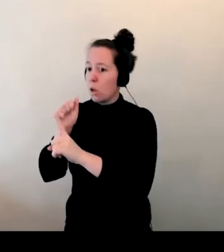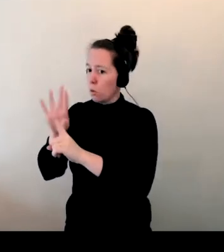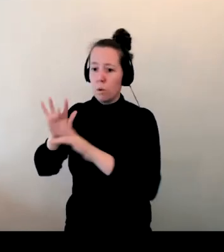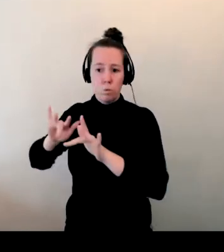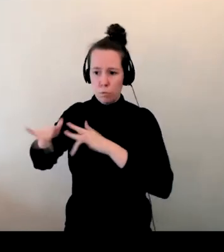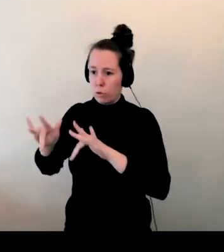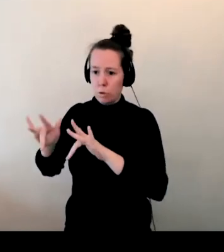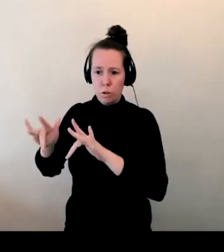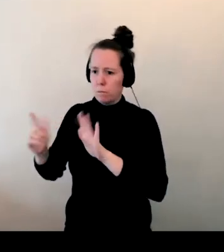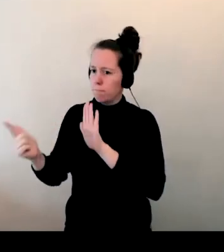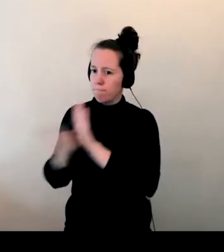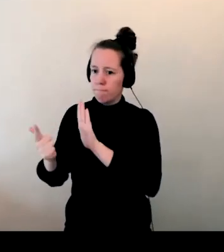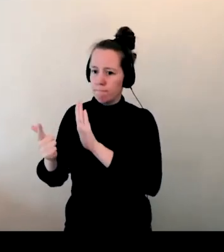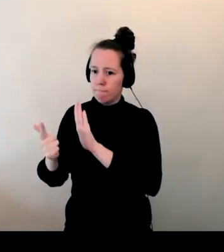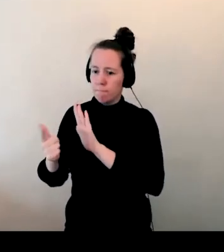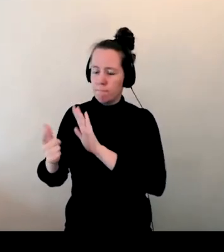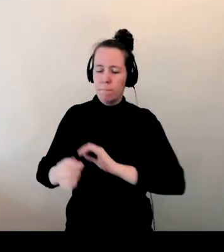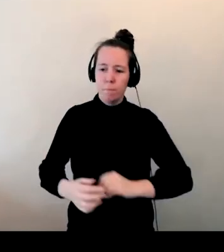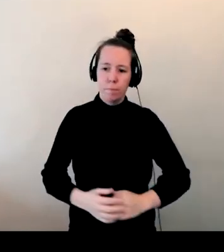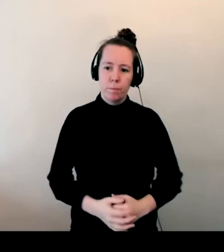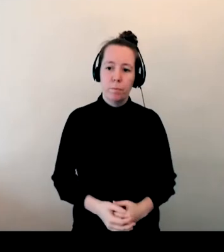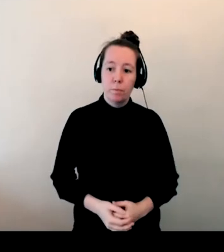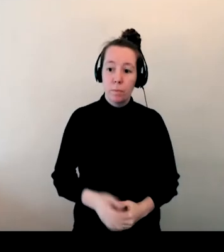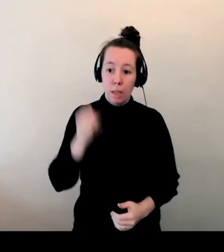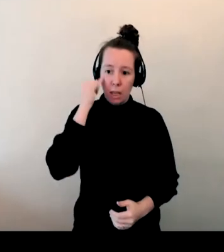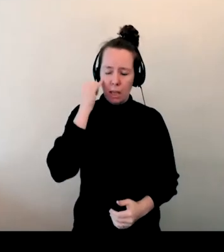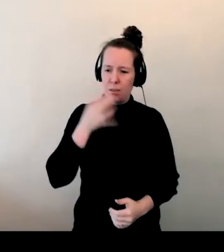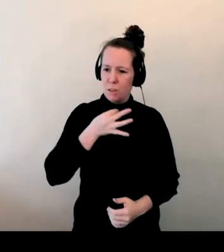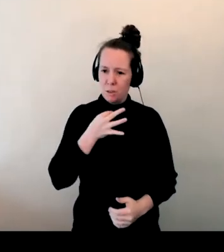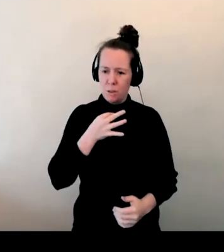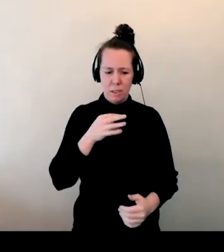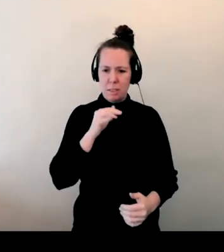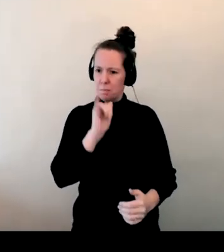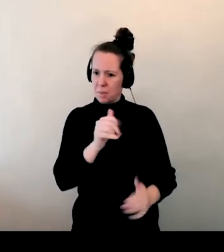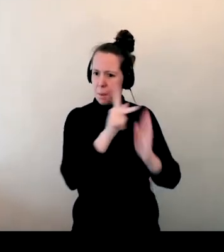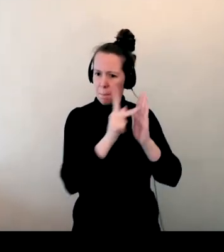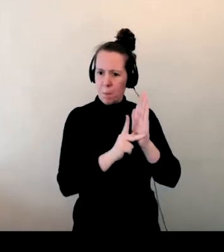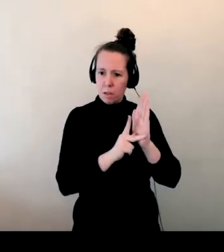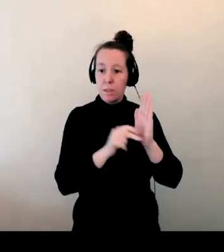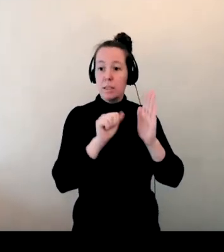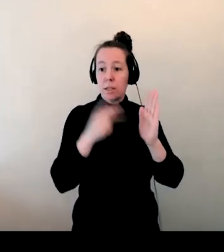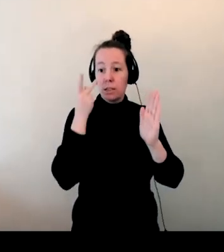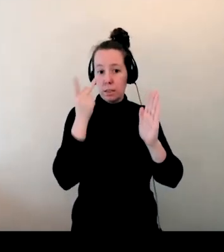have a zero tolerance policy. You can find the entire code of conduct at